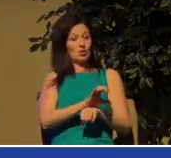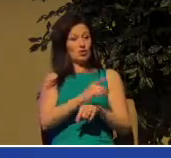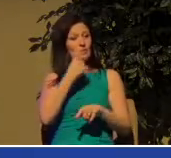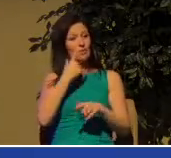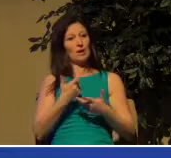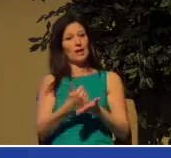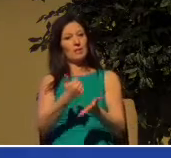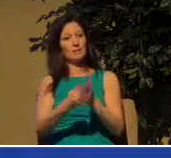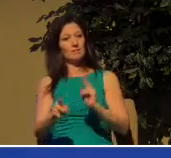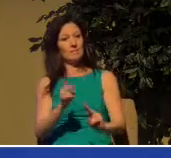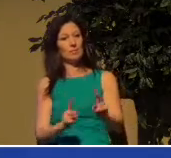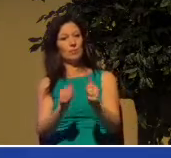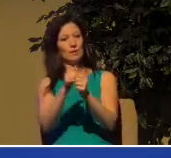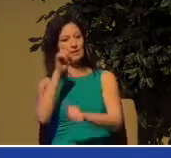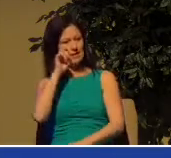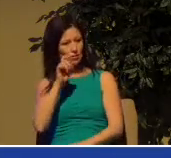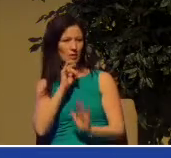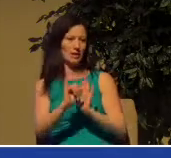imagine.